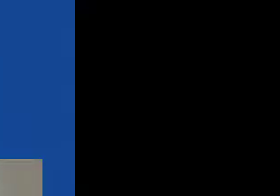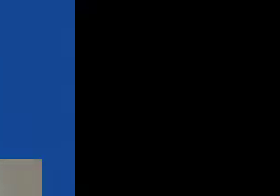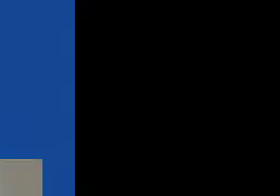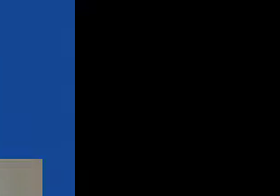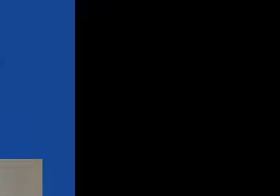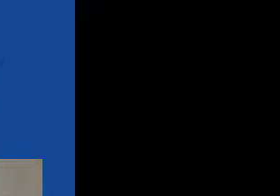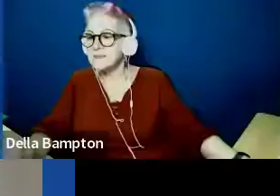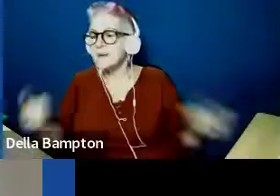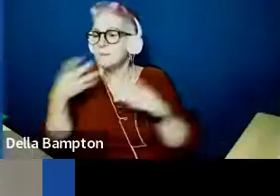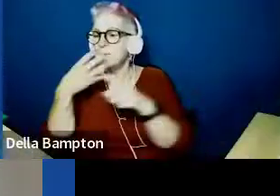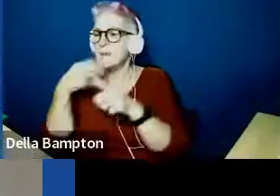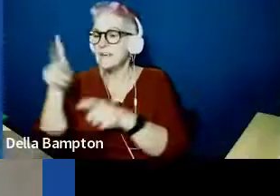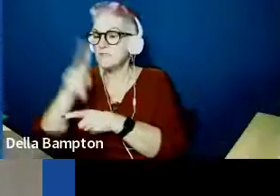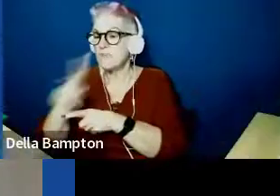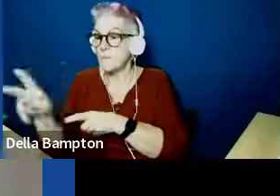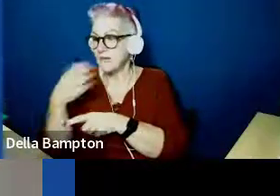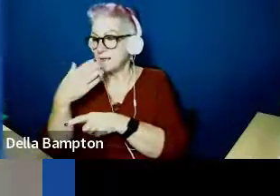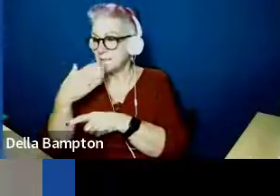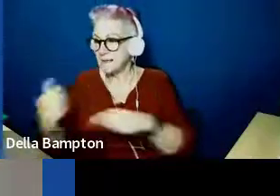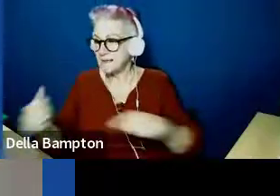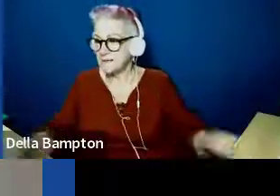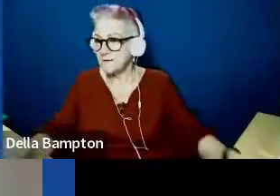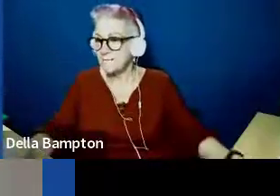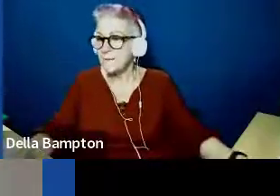Sorry. Yes.